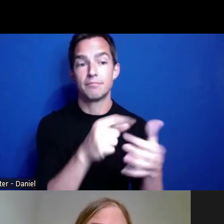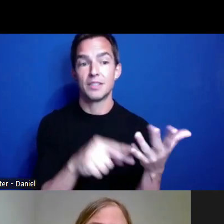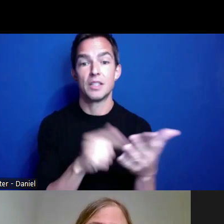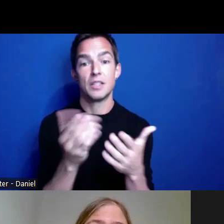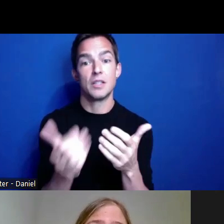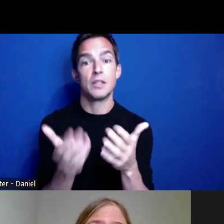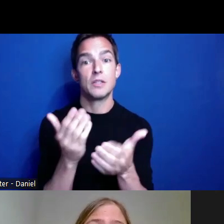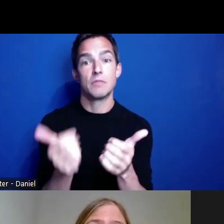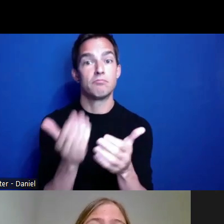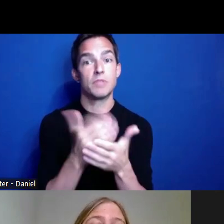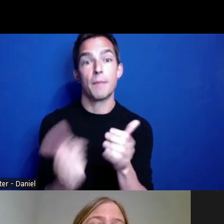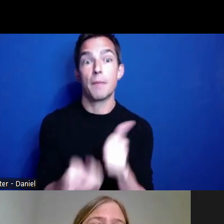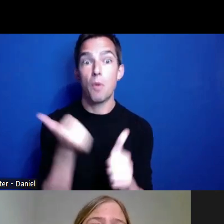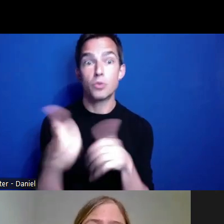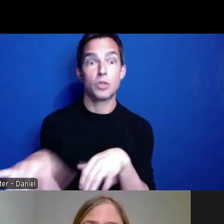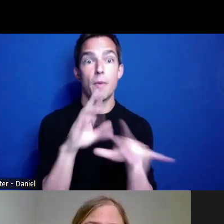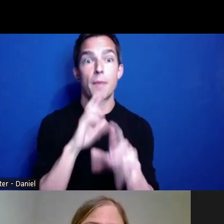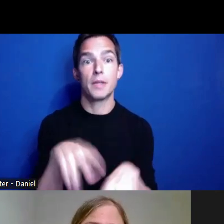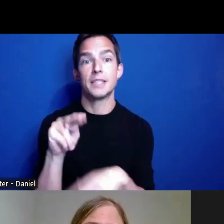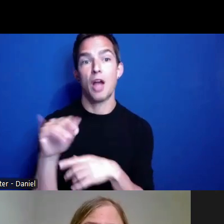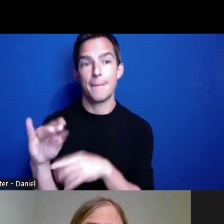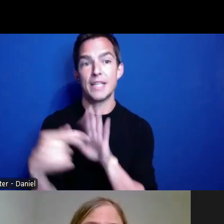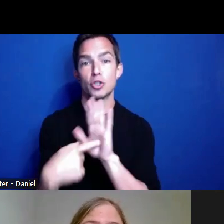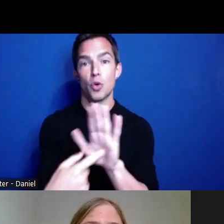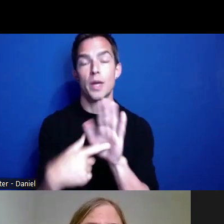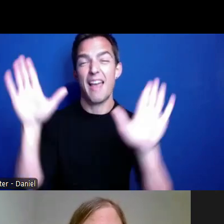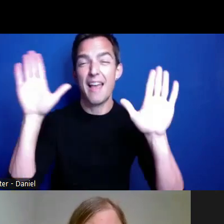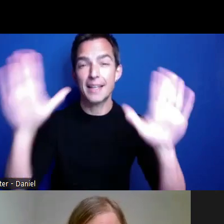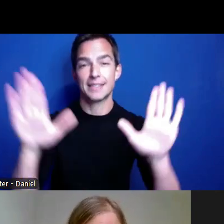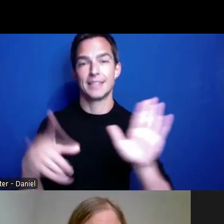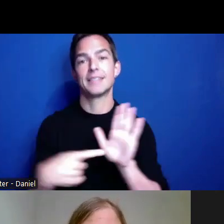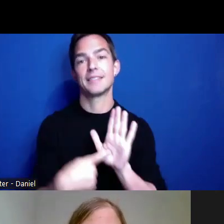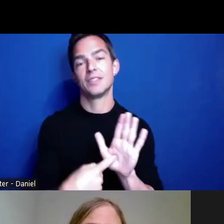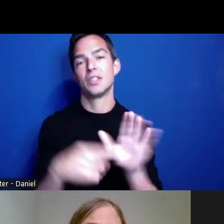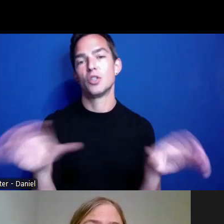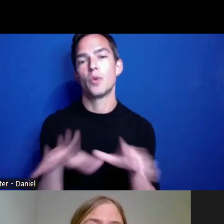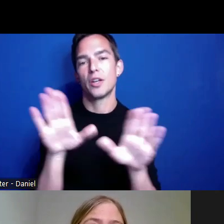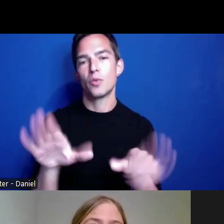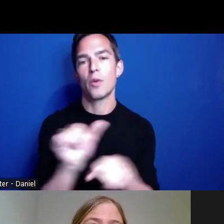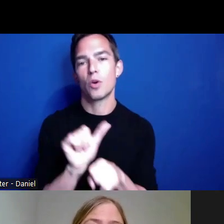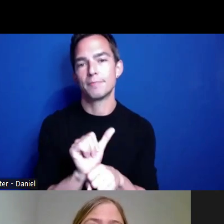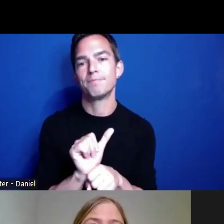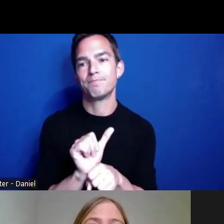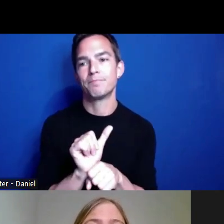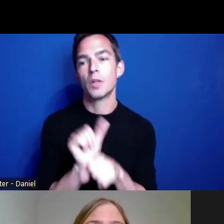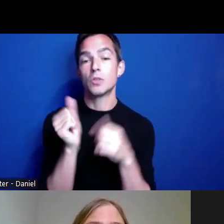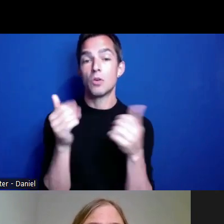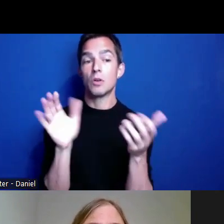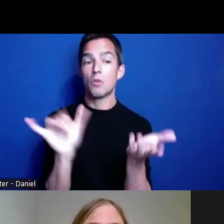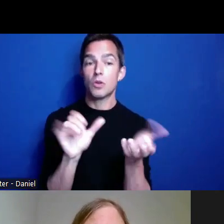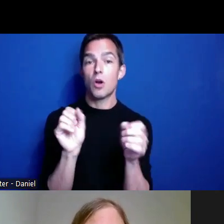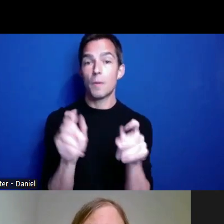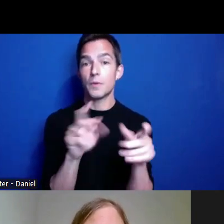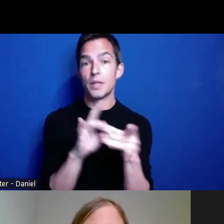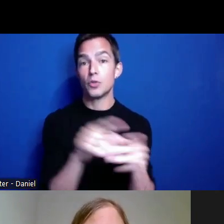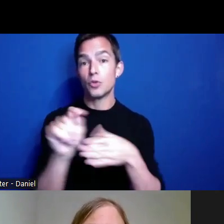common responses where NAMI was demonstrating excellence and doing great work. So I think too, the opportunities around training kept